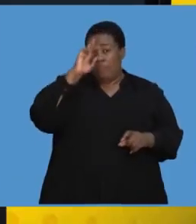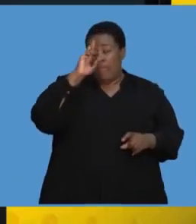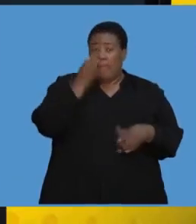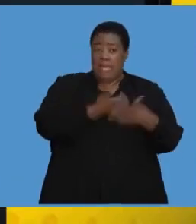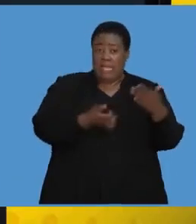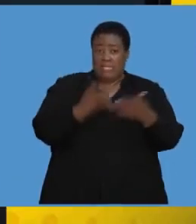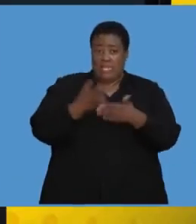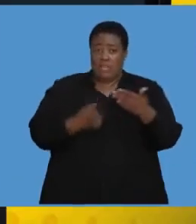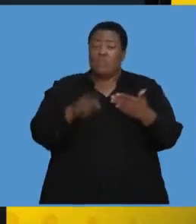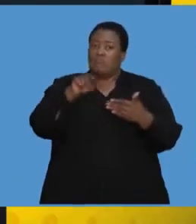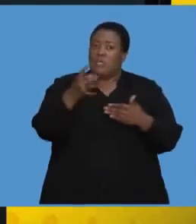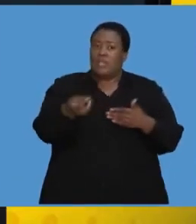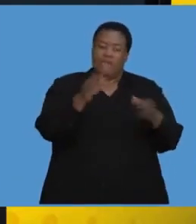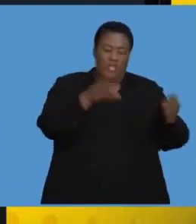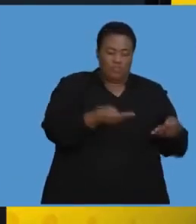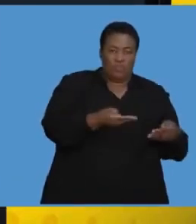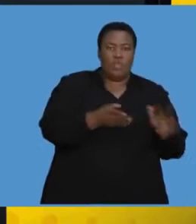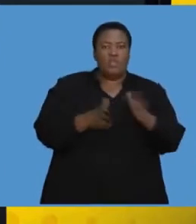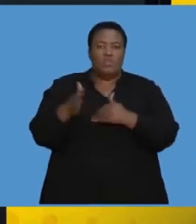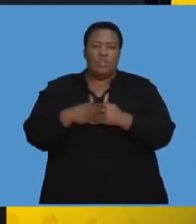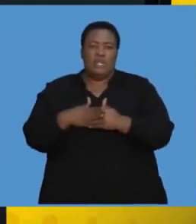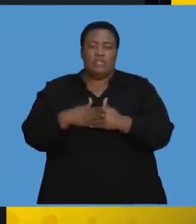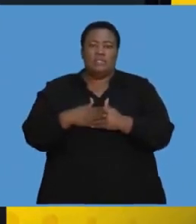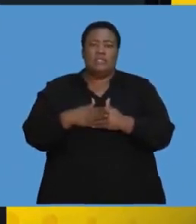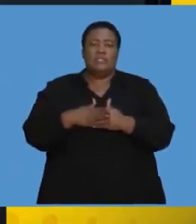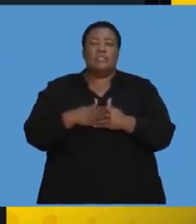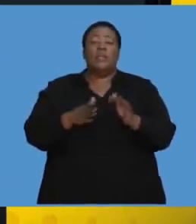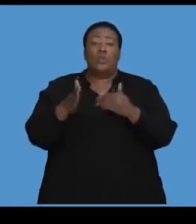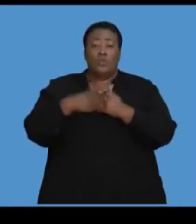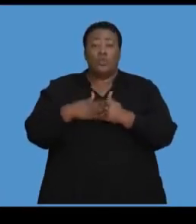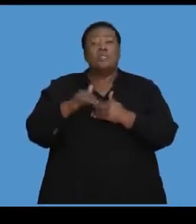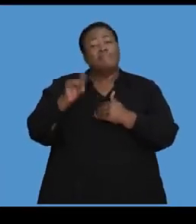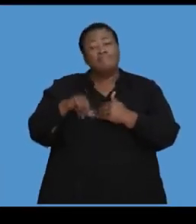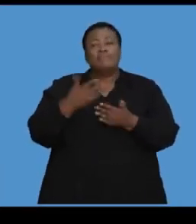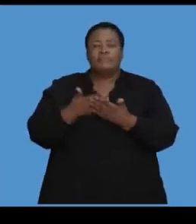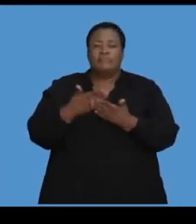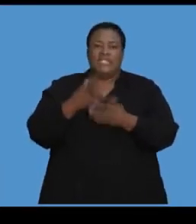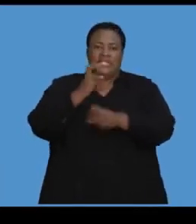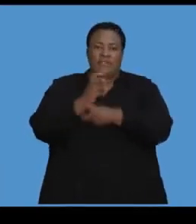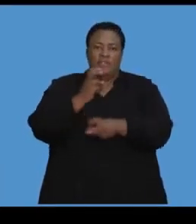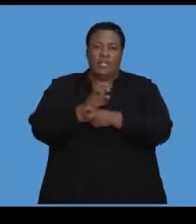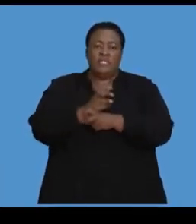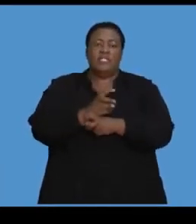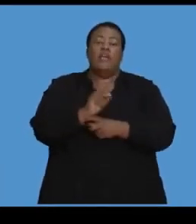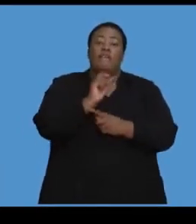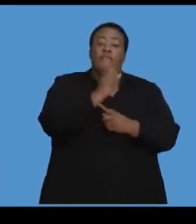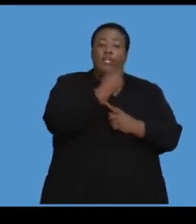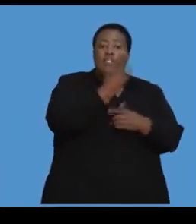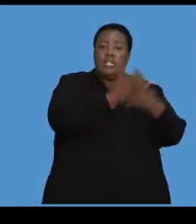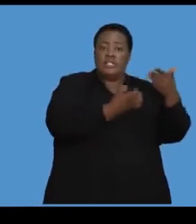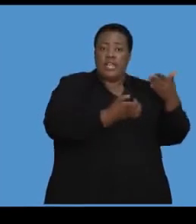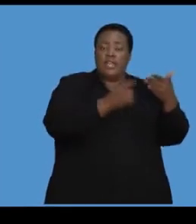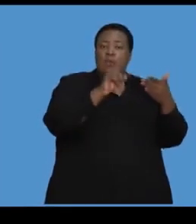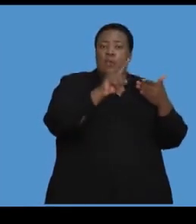a conclusion. And the conclusion is higher order difficult. So the first essay is the one on markets. Let's look at the second